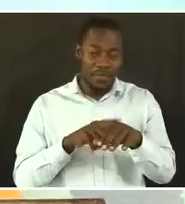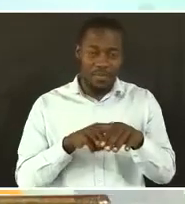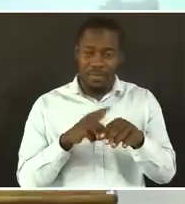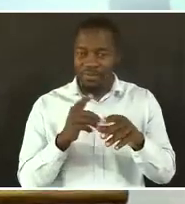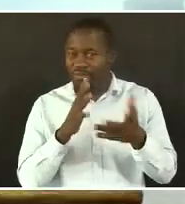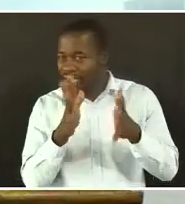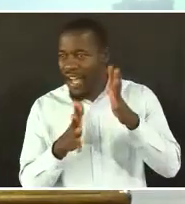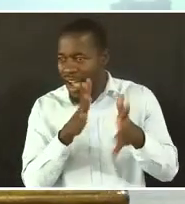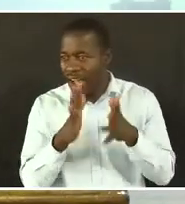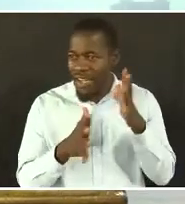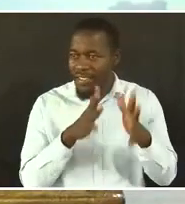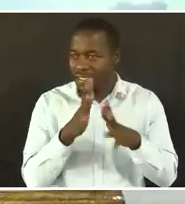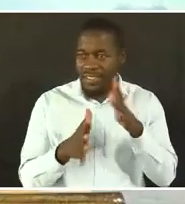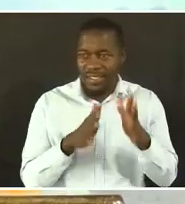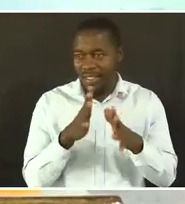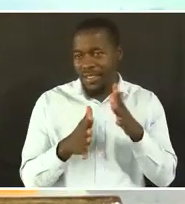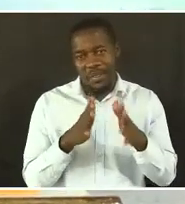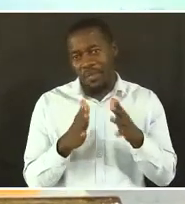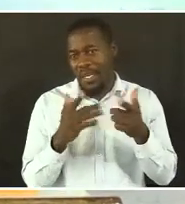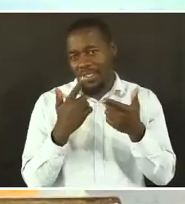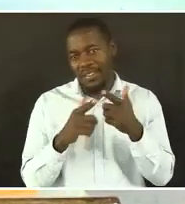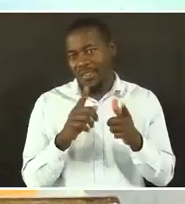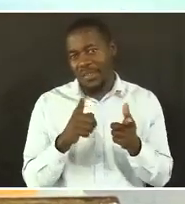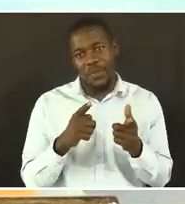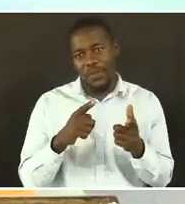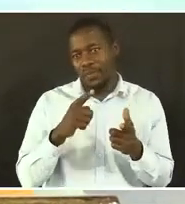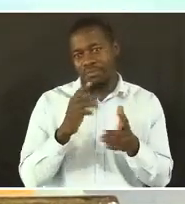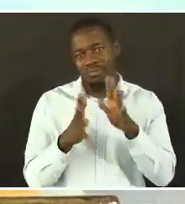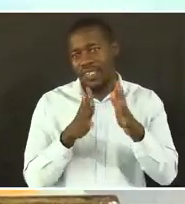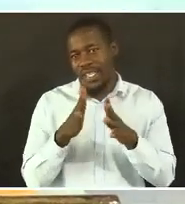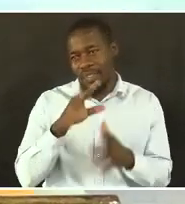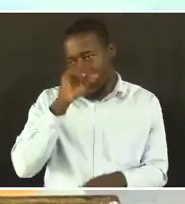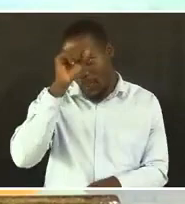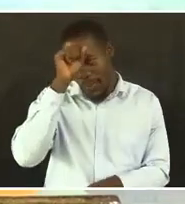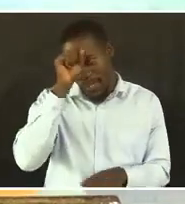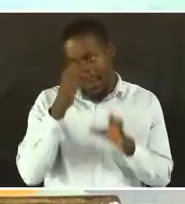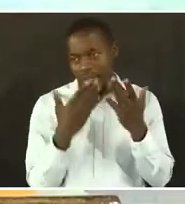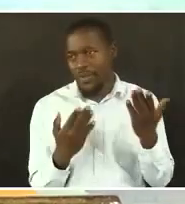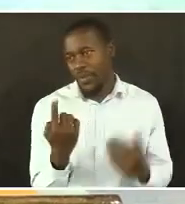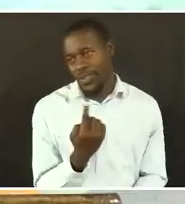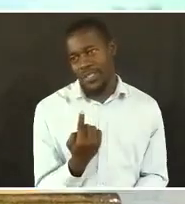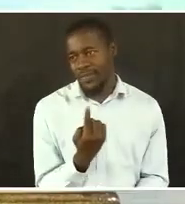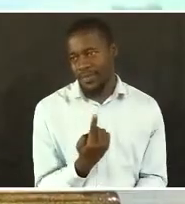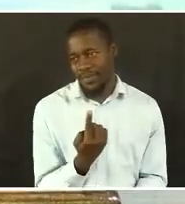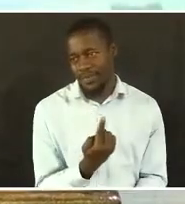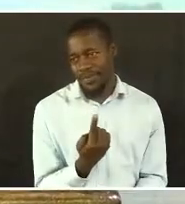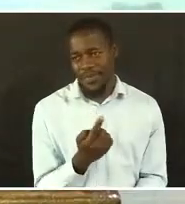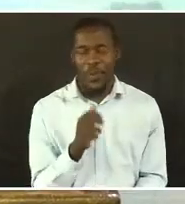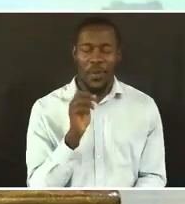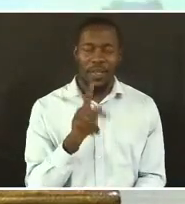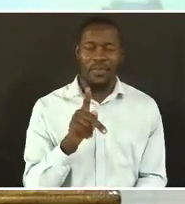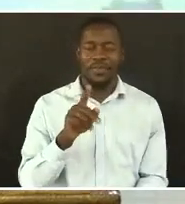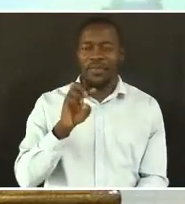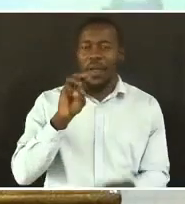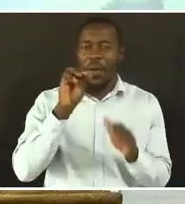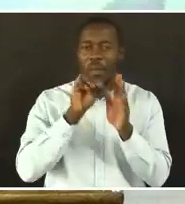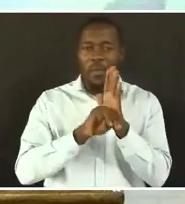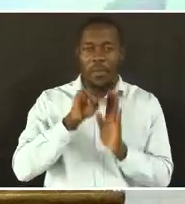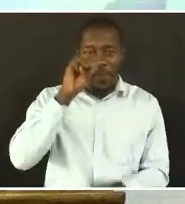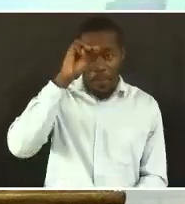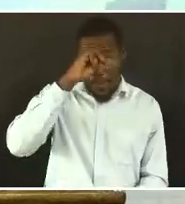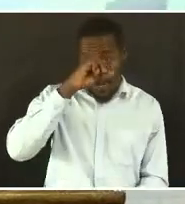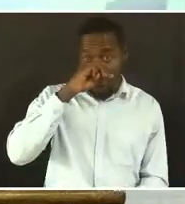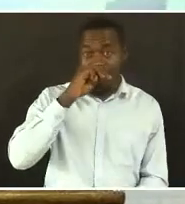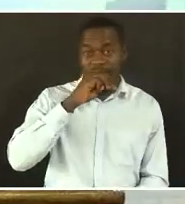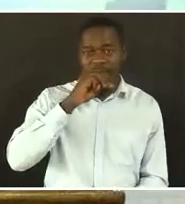expose how serious or how you lack seriousness. Matthew chapter 25, reading from